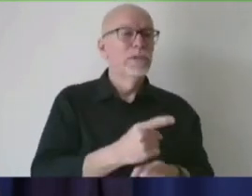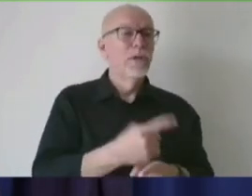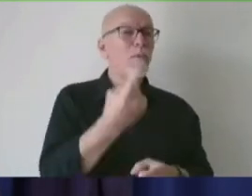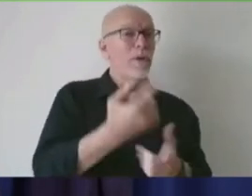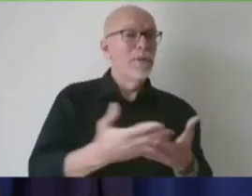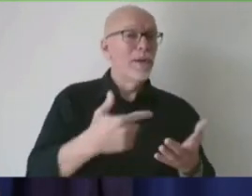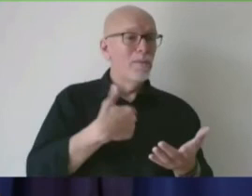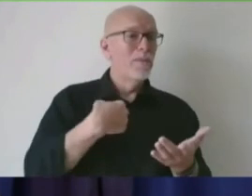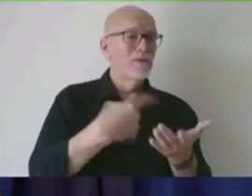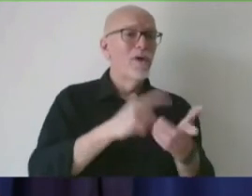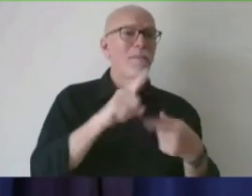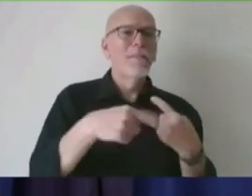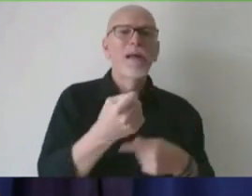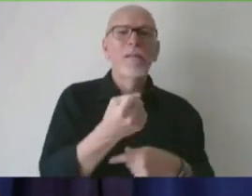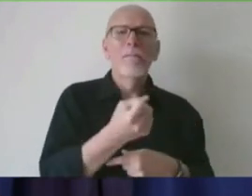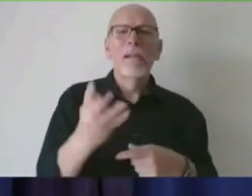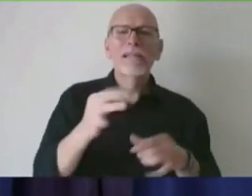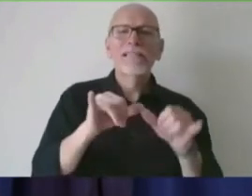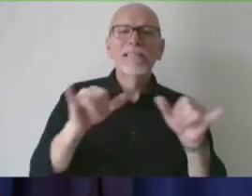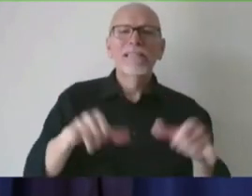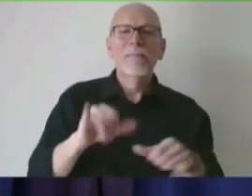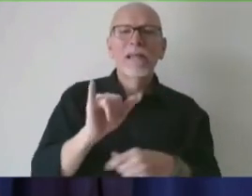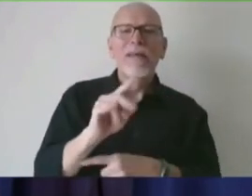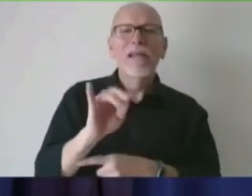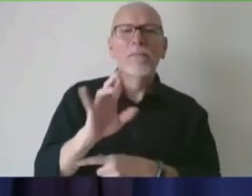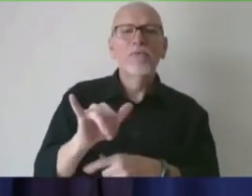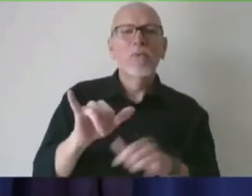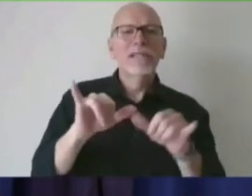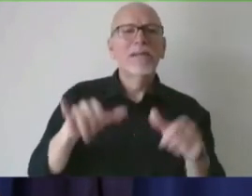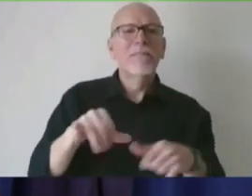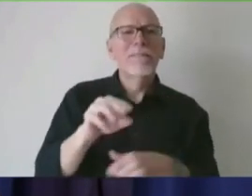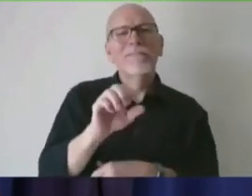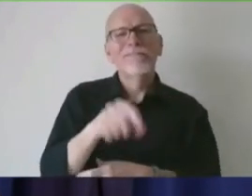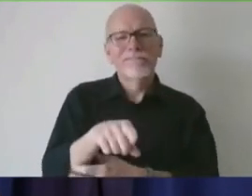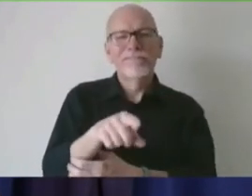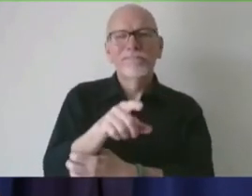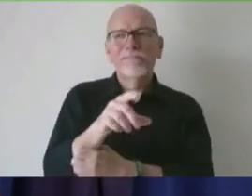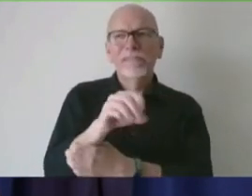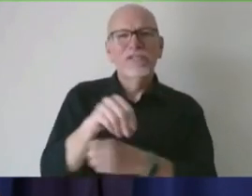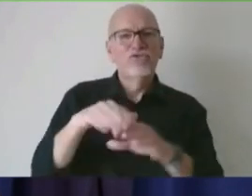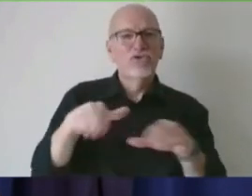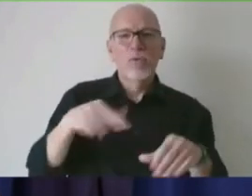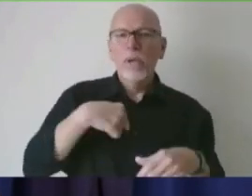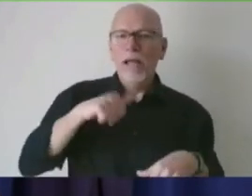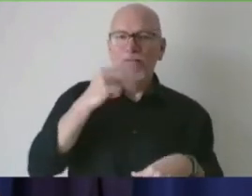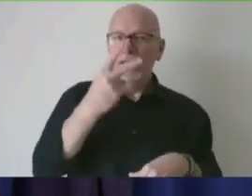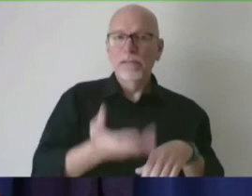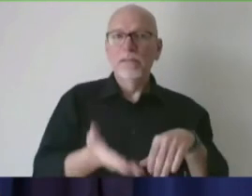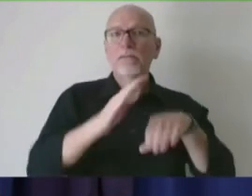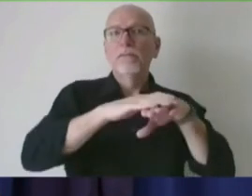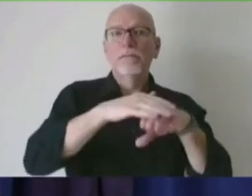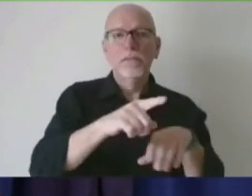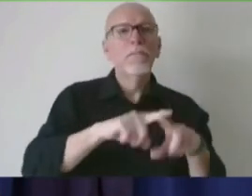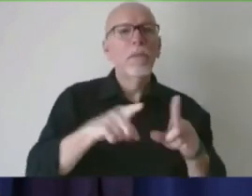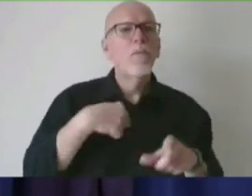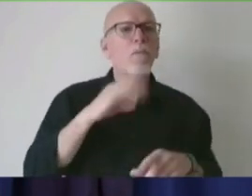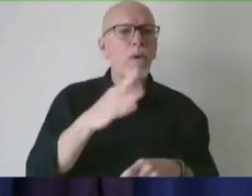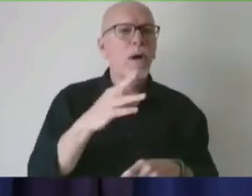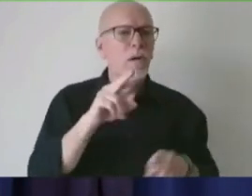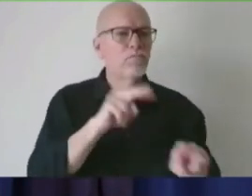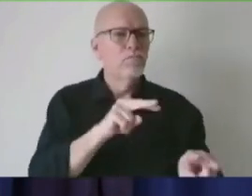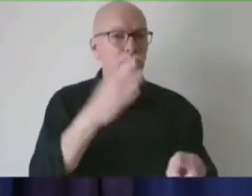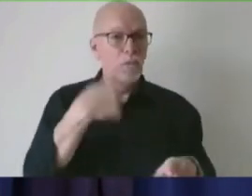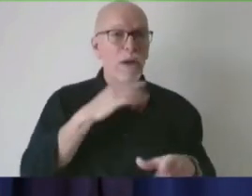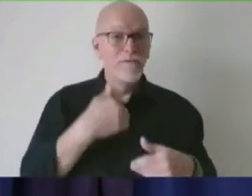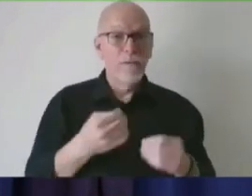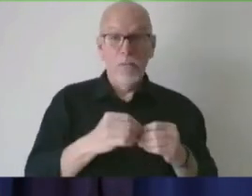regards to the multi-system inflammatory syndrome in children. Right. Mm-hmm. We haven't seen a huge increase in cases there, but we'll be watching for that because we will have more children